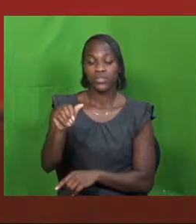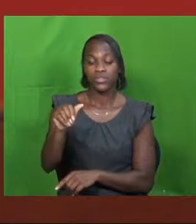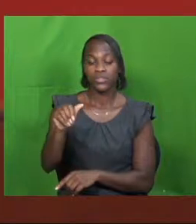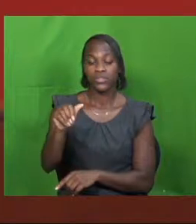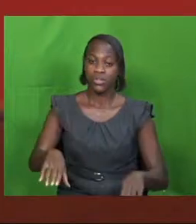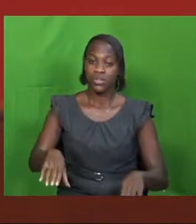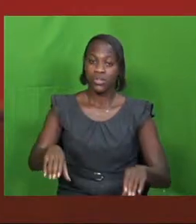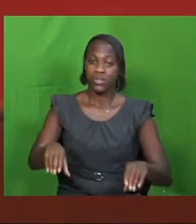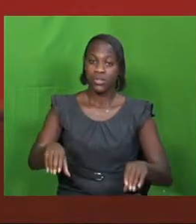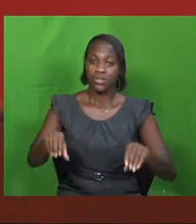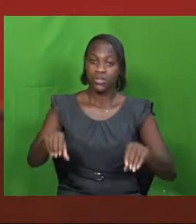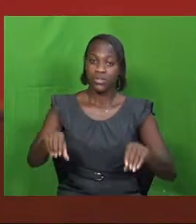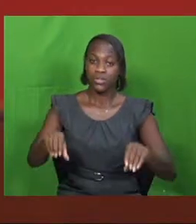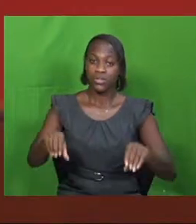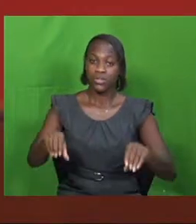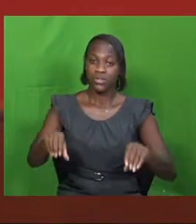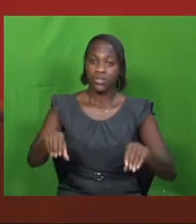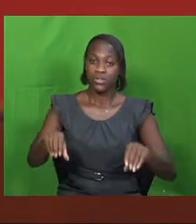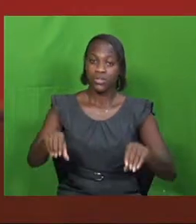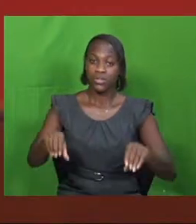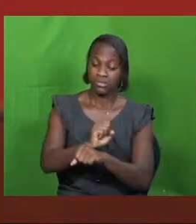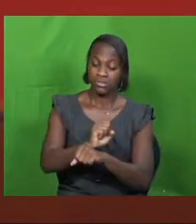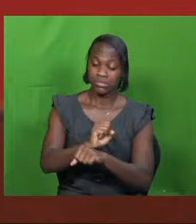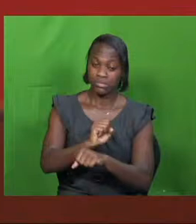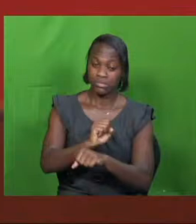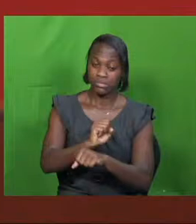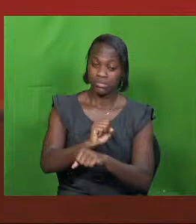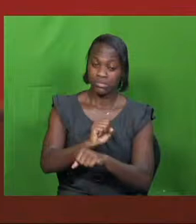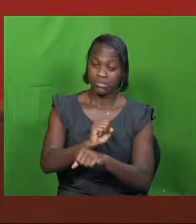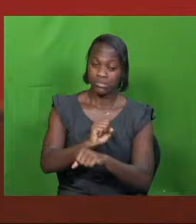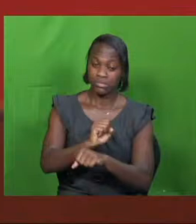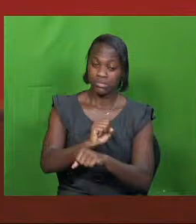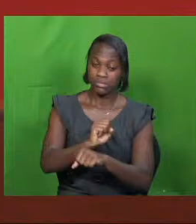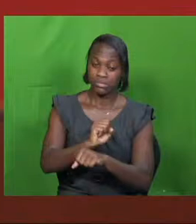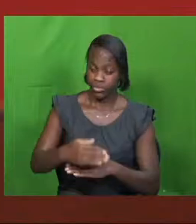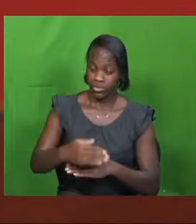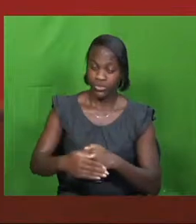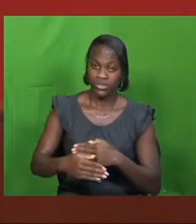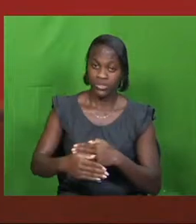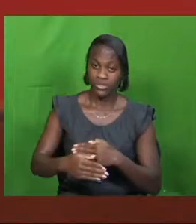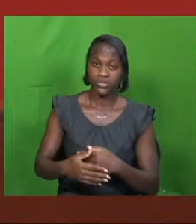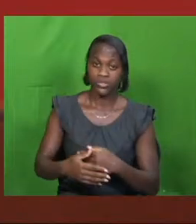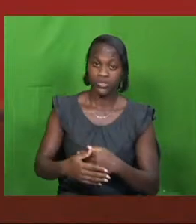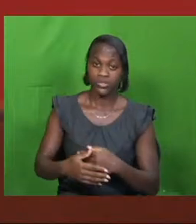hereby adopted as the true records of proceedings of that day.